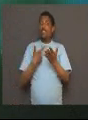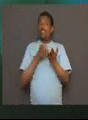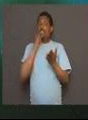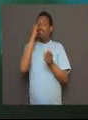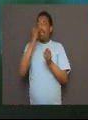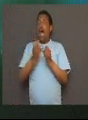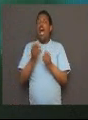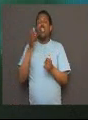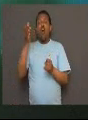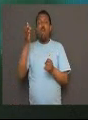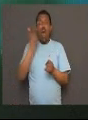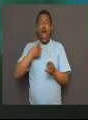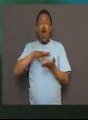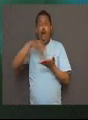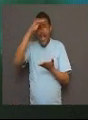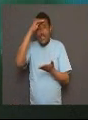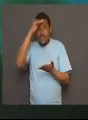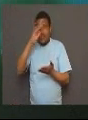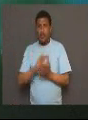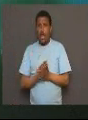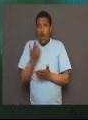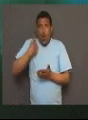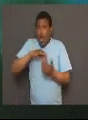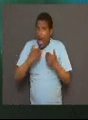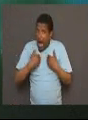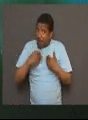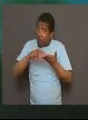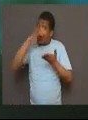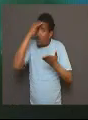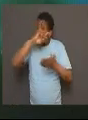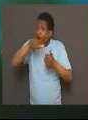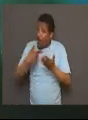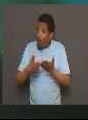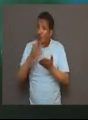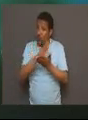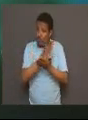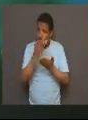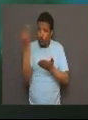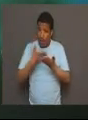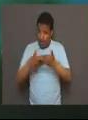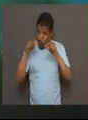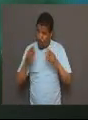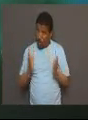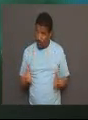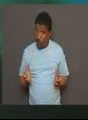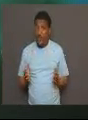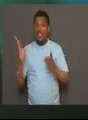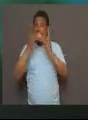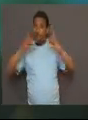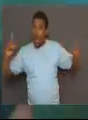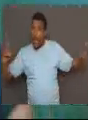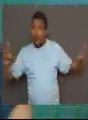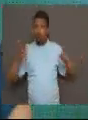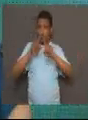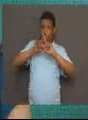Students, this is the end of our lesson. We have learned about distribution maps